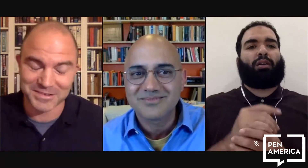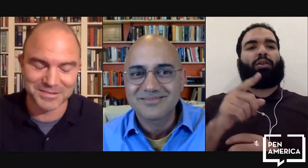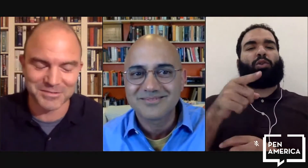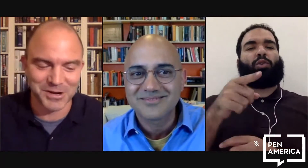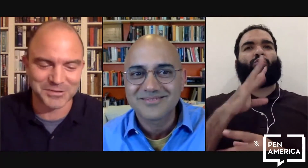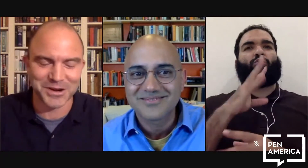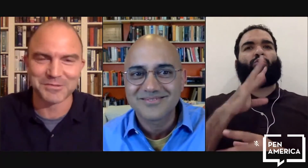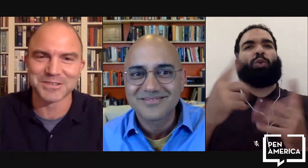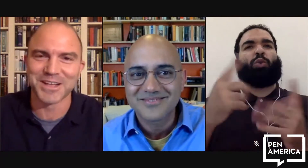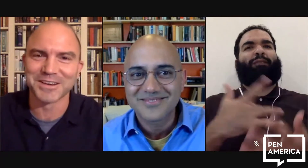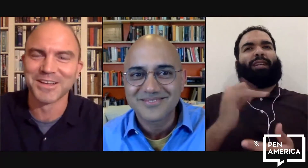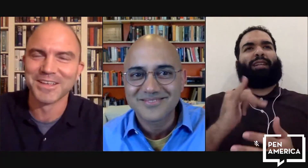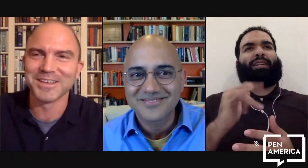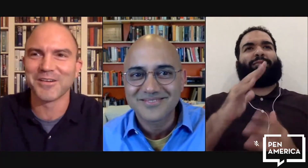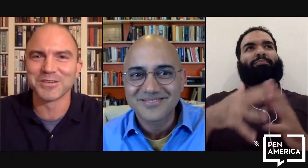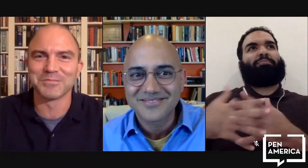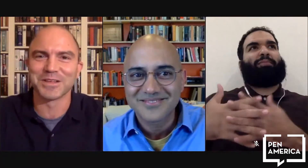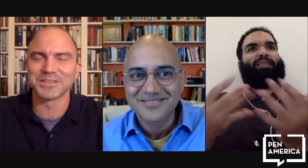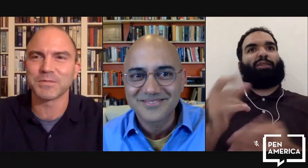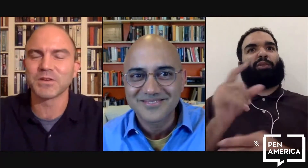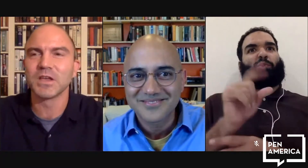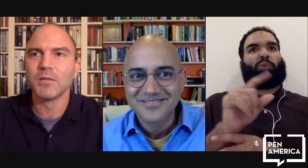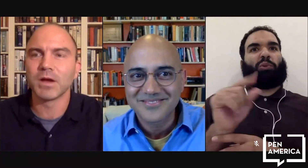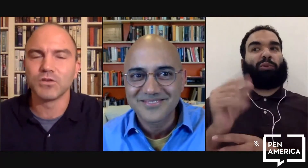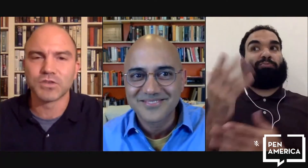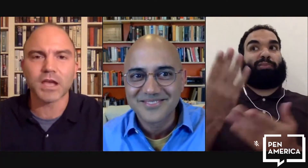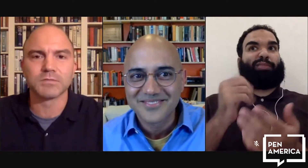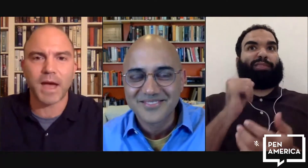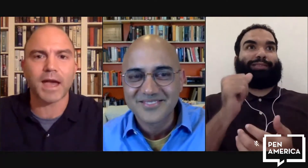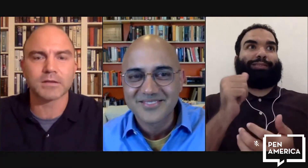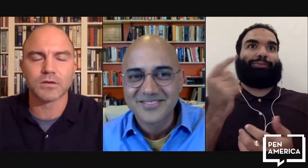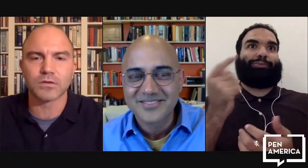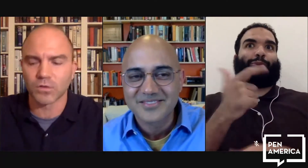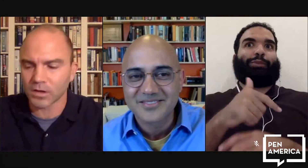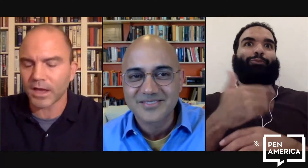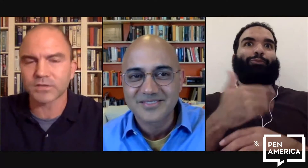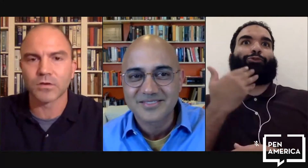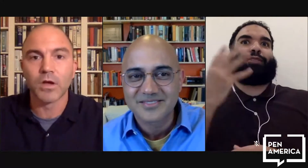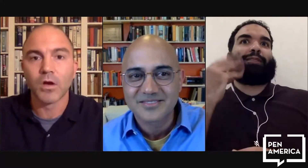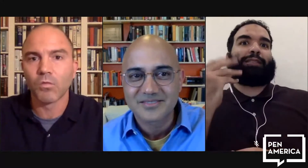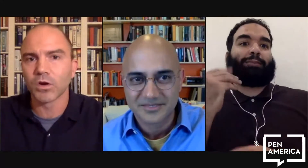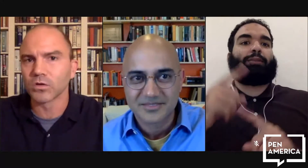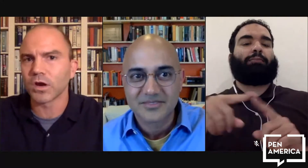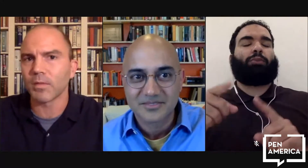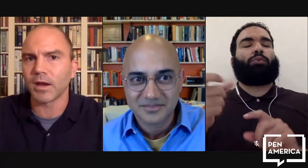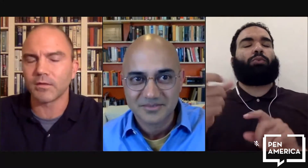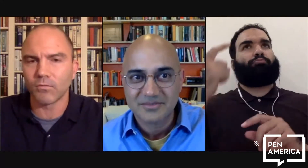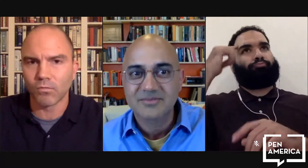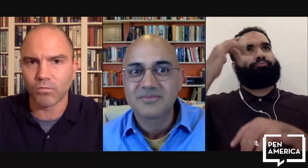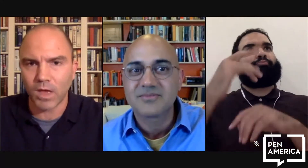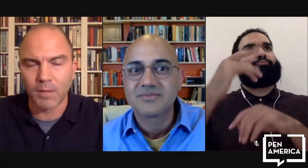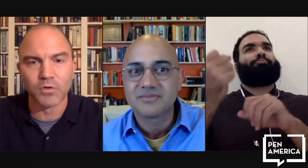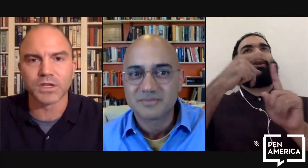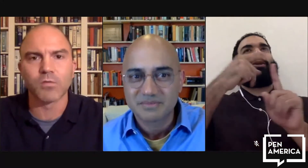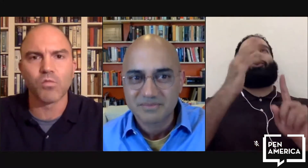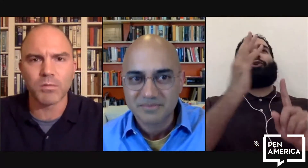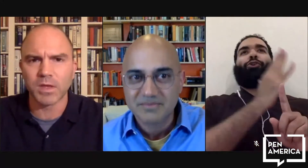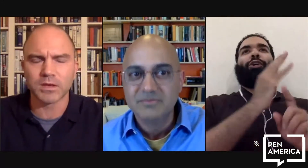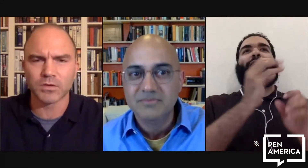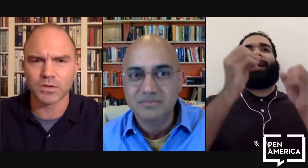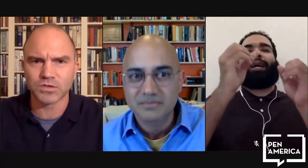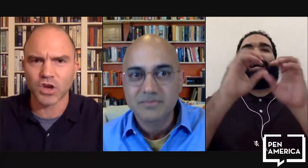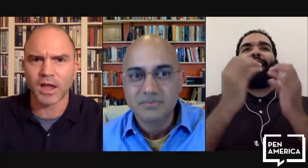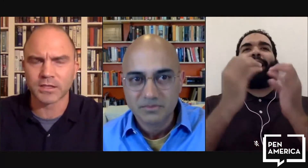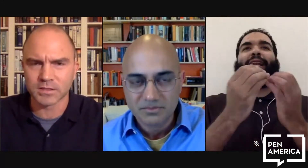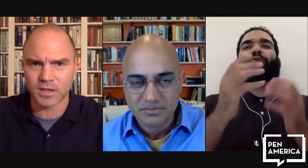in 2020, which is not always a pleasant experience. But you take us back to her classroom where you're learning about Emerson and